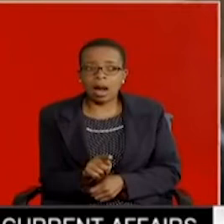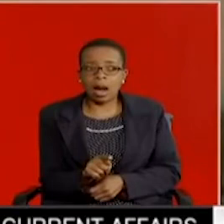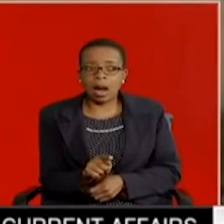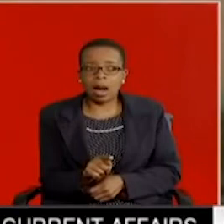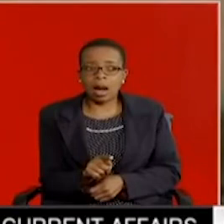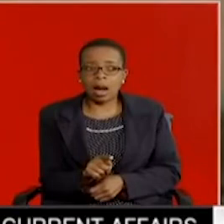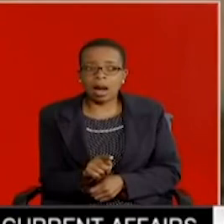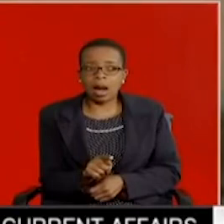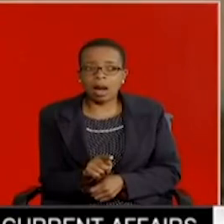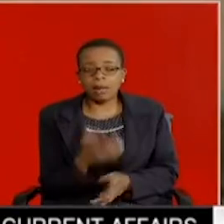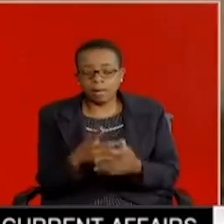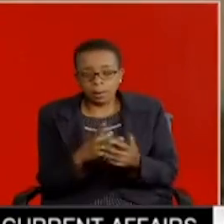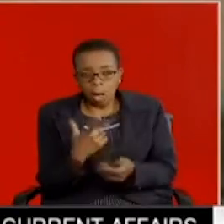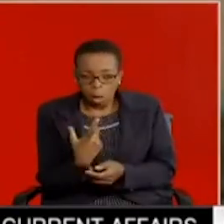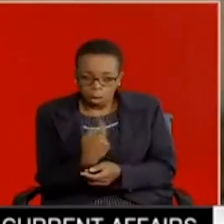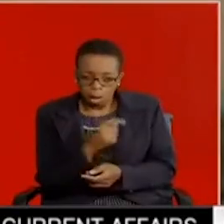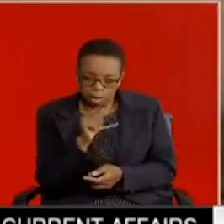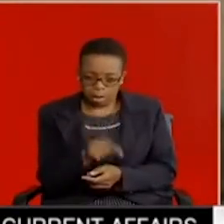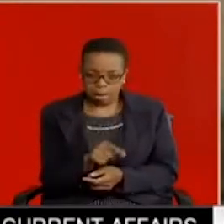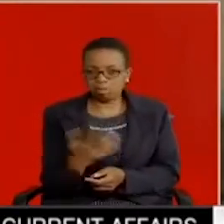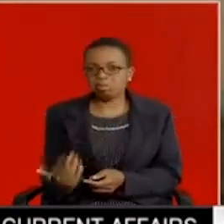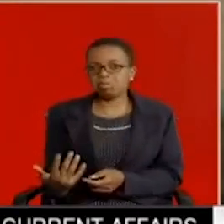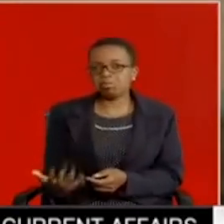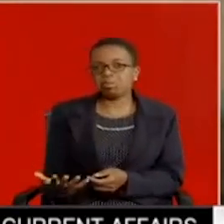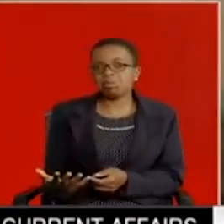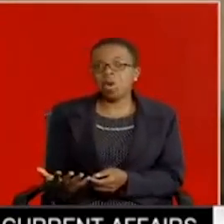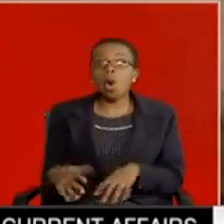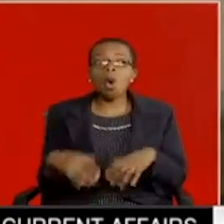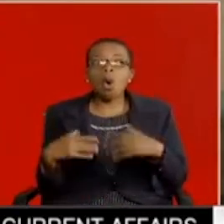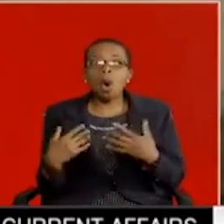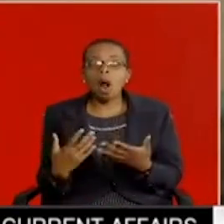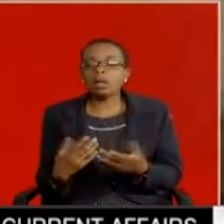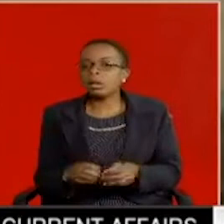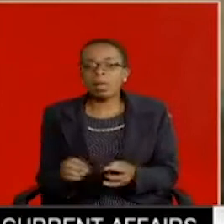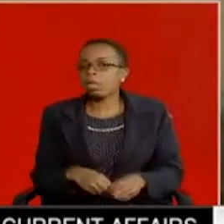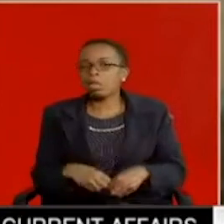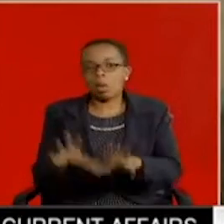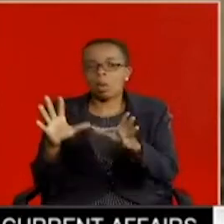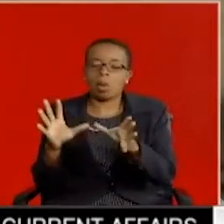then either the vaccine is rendered useless and it is thrown away.